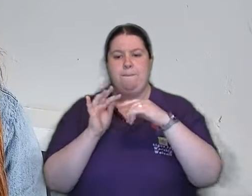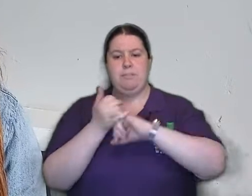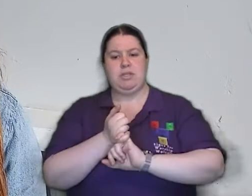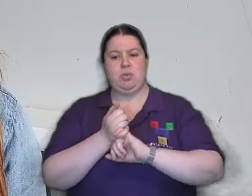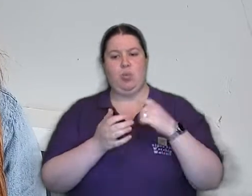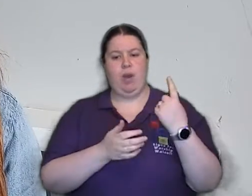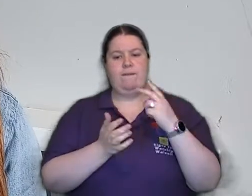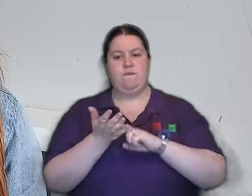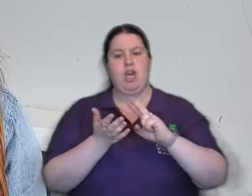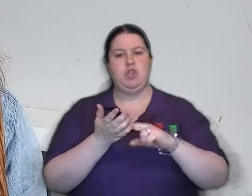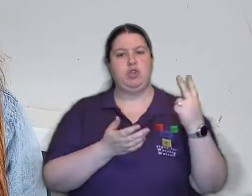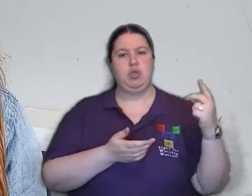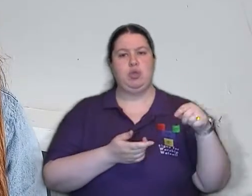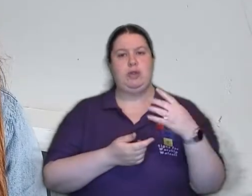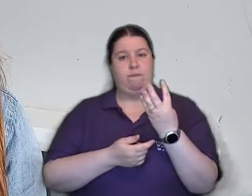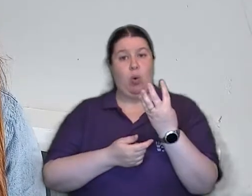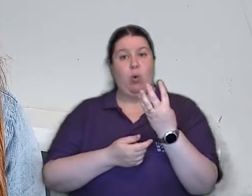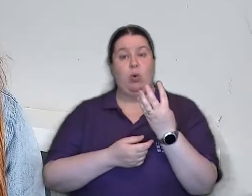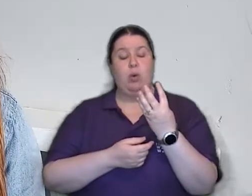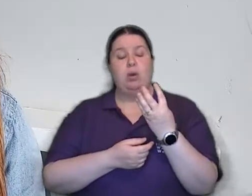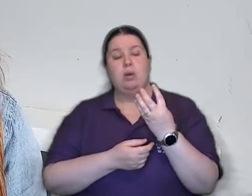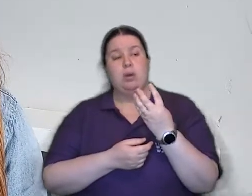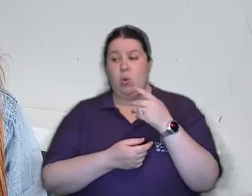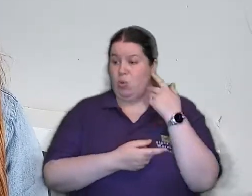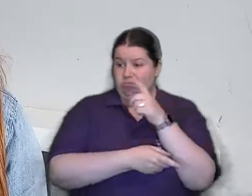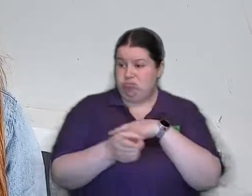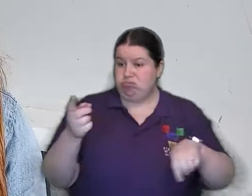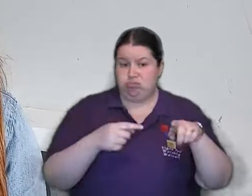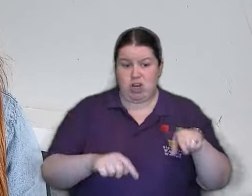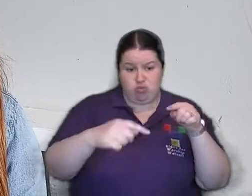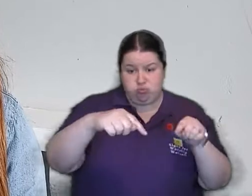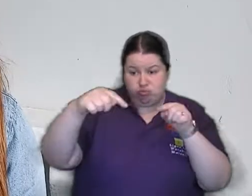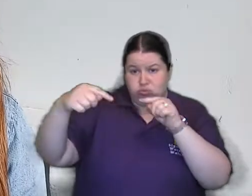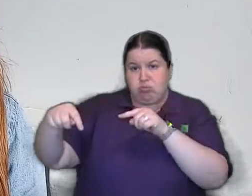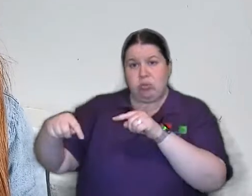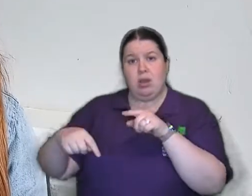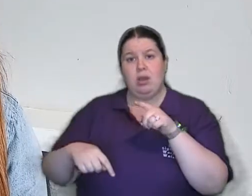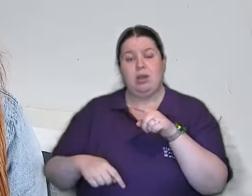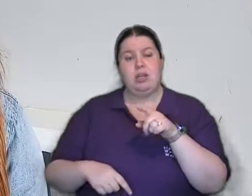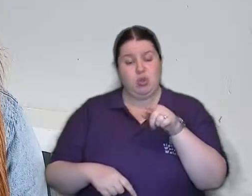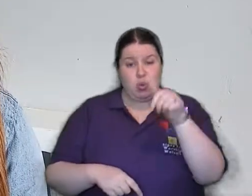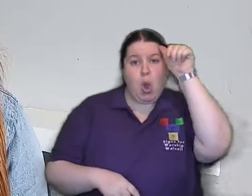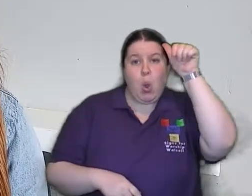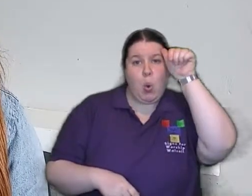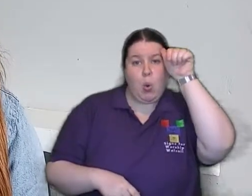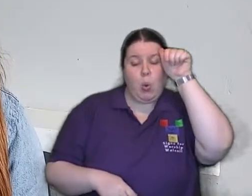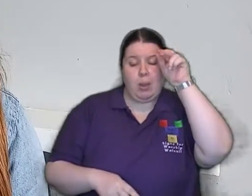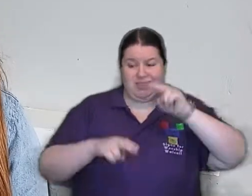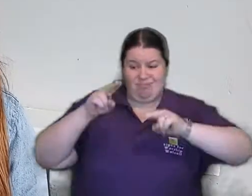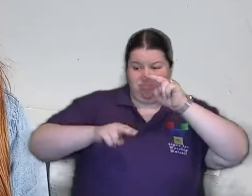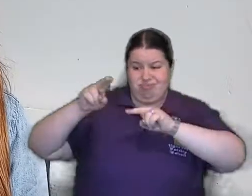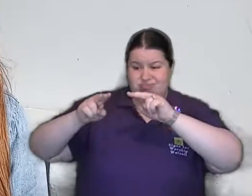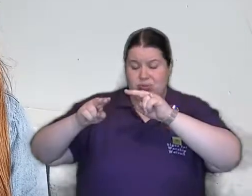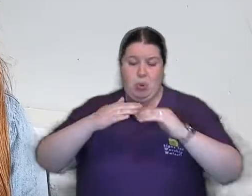verse 2 to 4 says, "Consider it pure joy, my brothers and sisters, whenever you face trials of many kinds, because